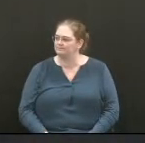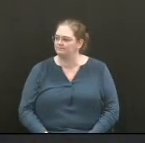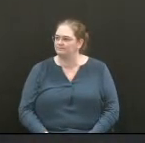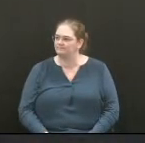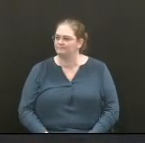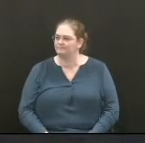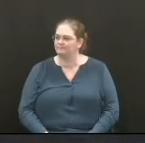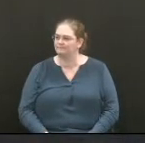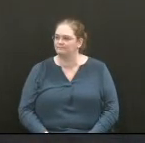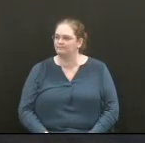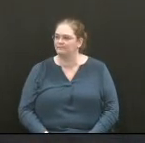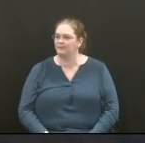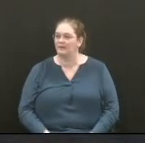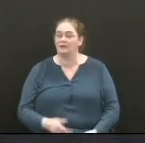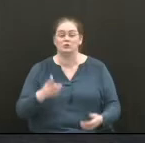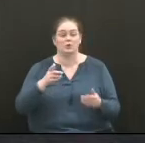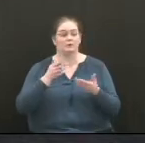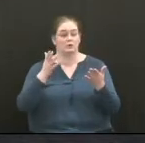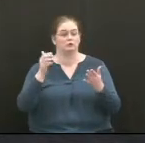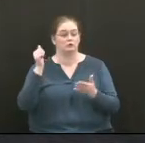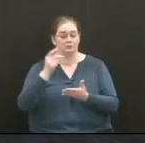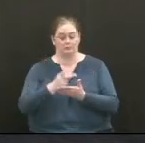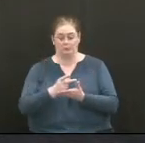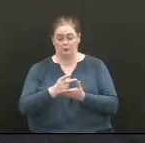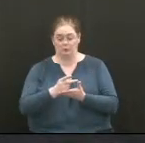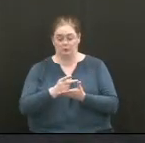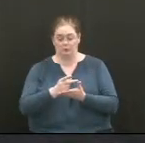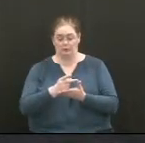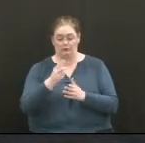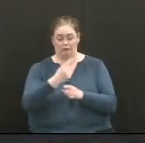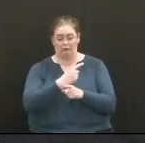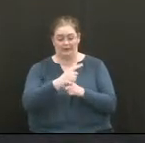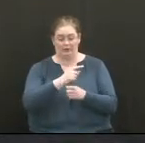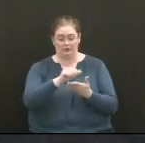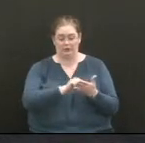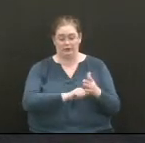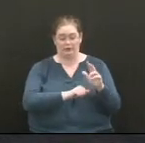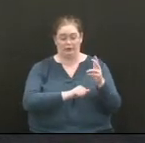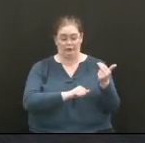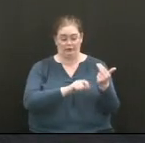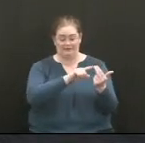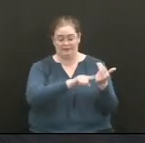So, do we have a motion to approve the items on the regular agenda 13 through 16?